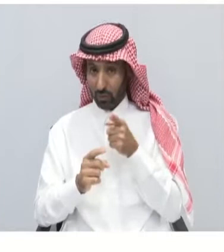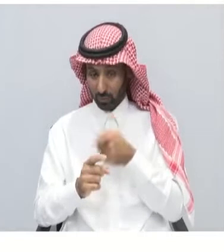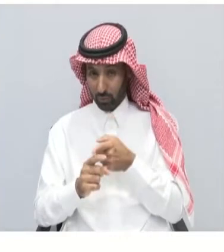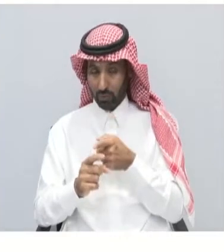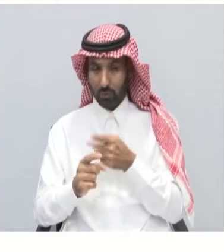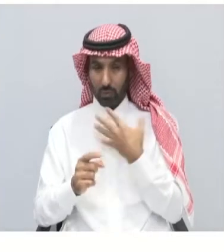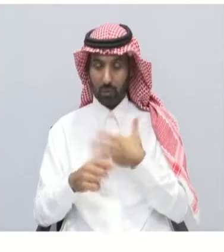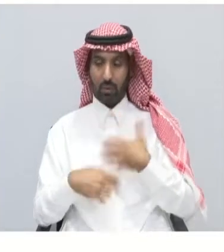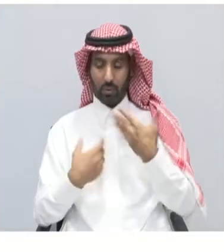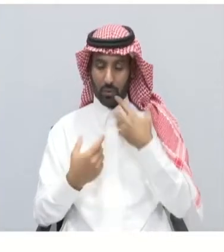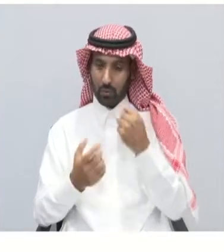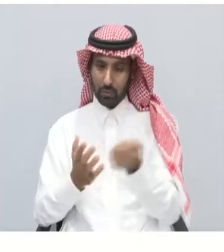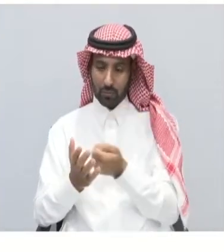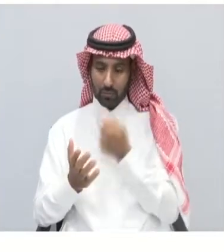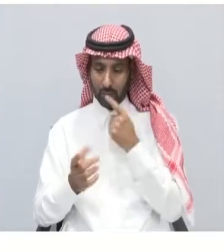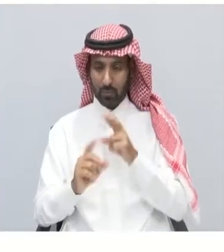Let it out here.